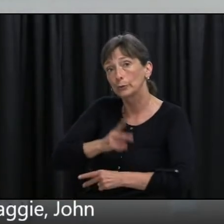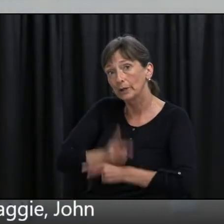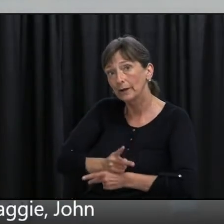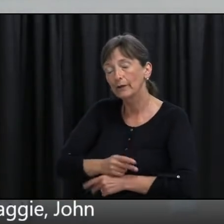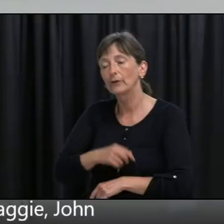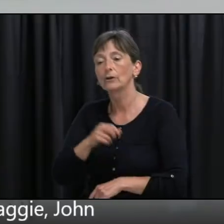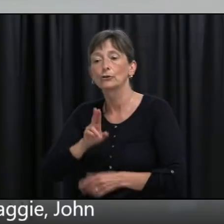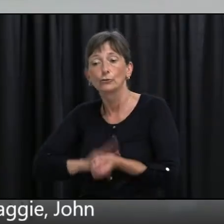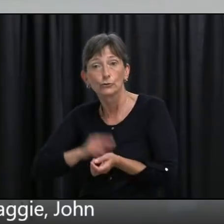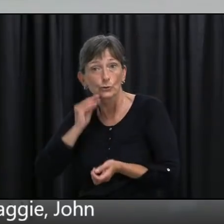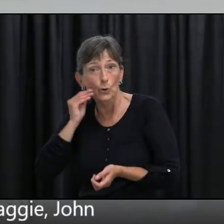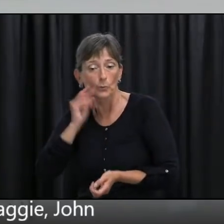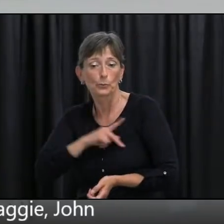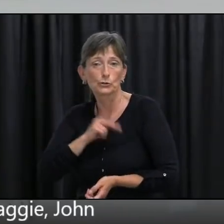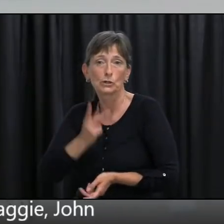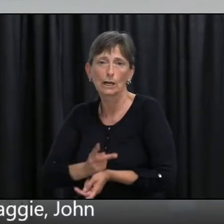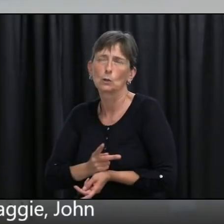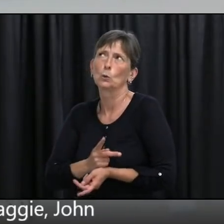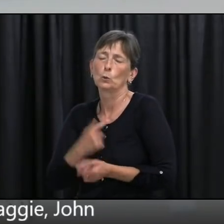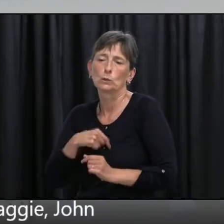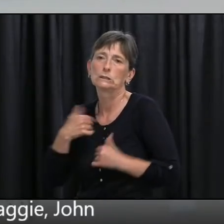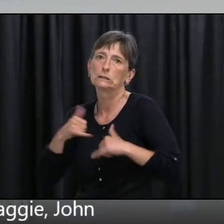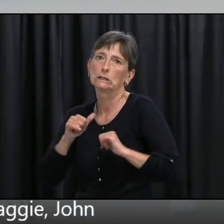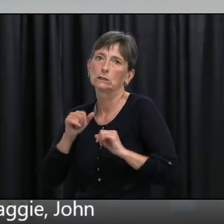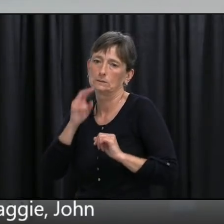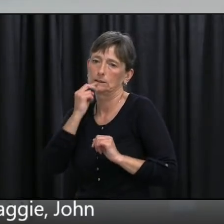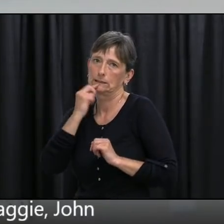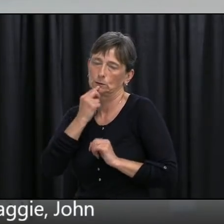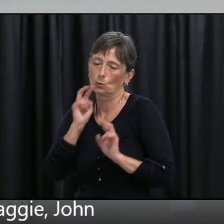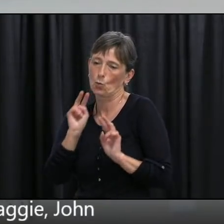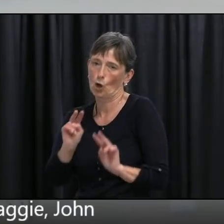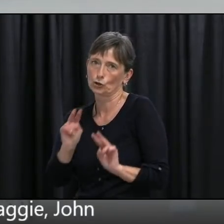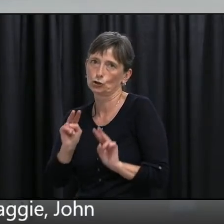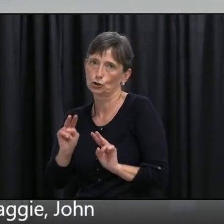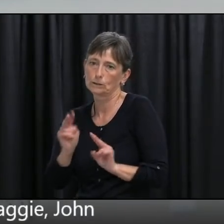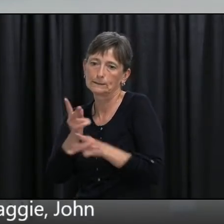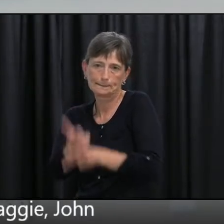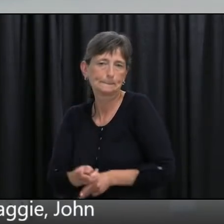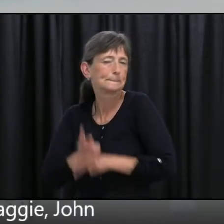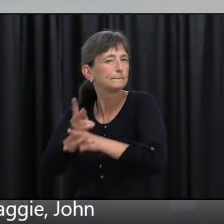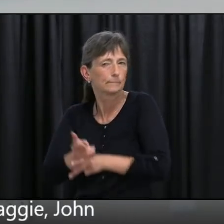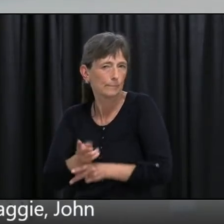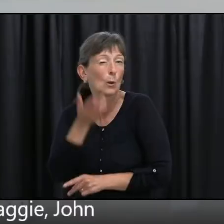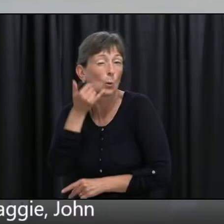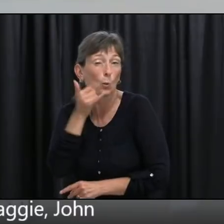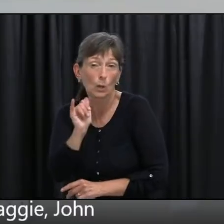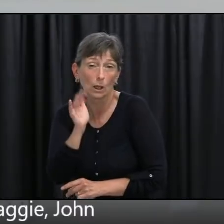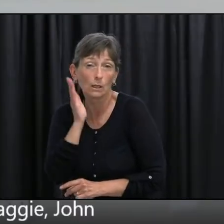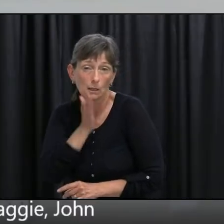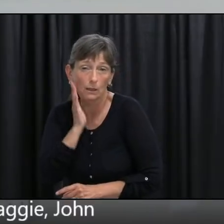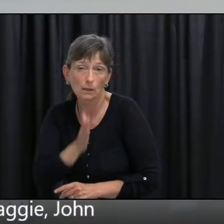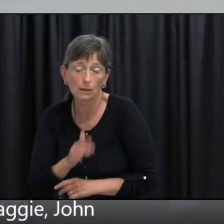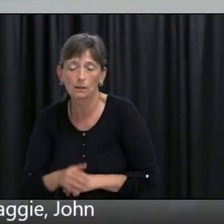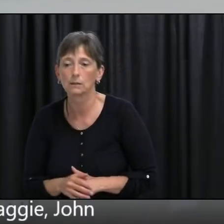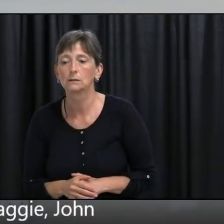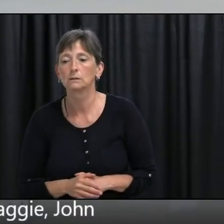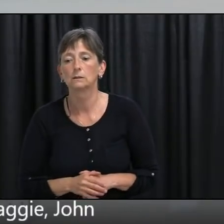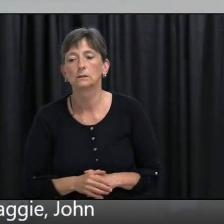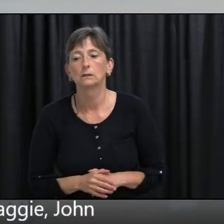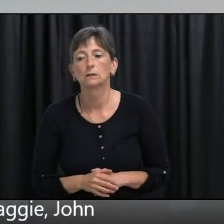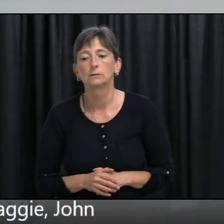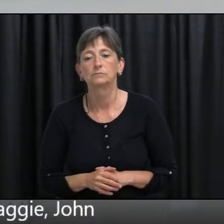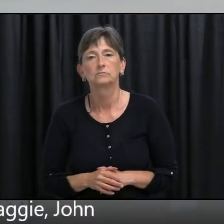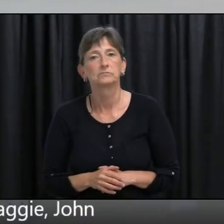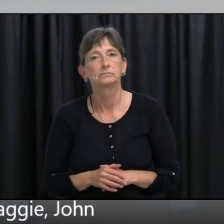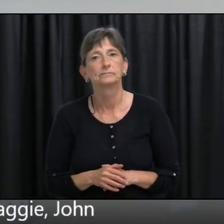of particular concern. We will continue to safeguard them as we move through the